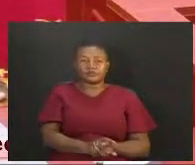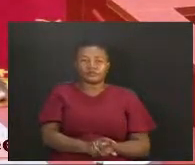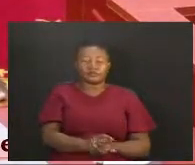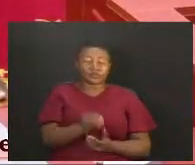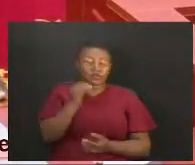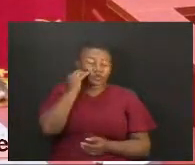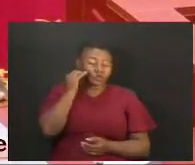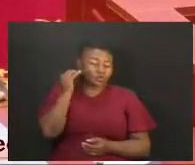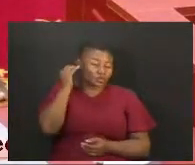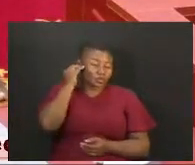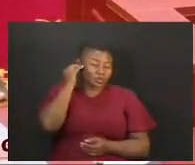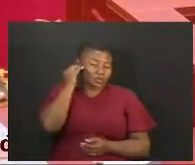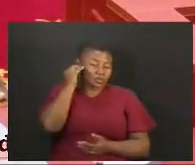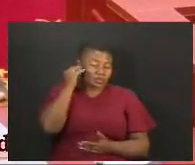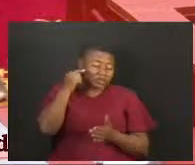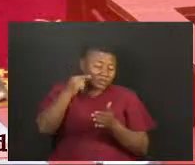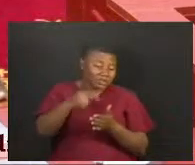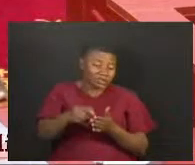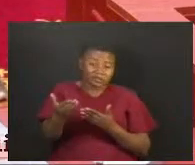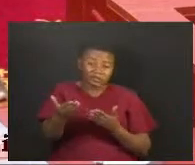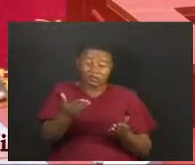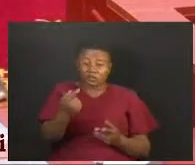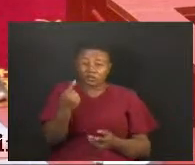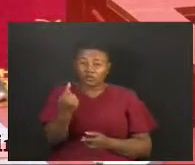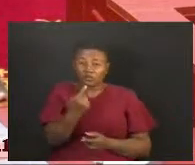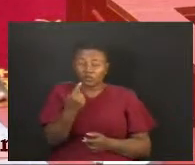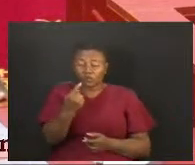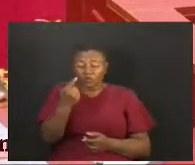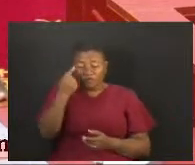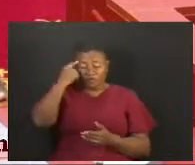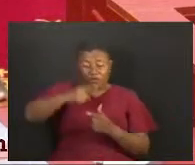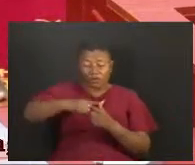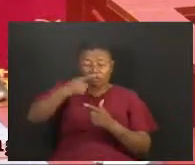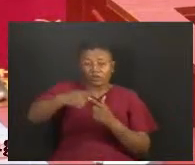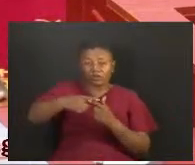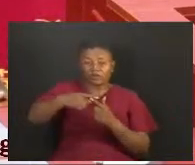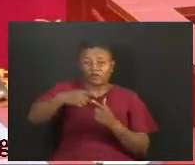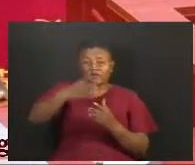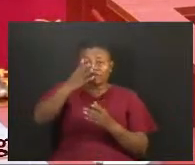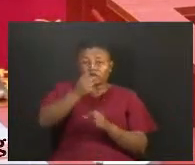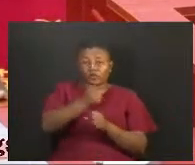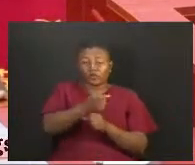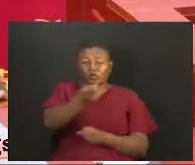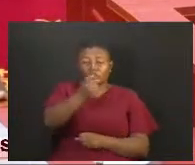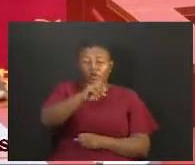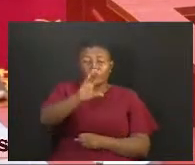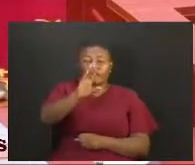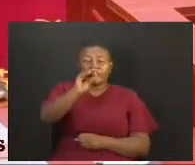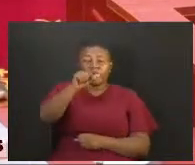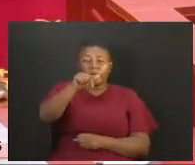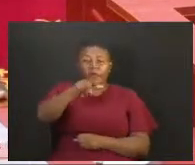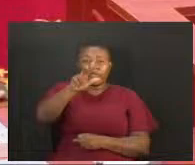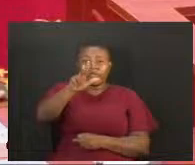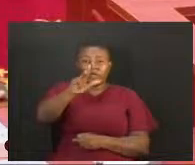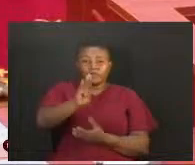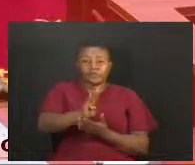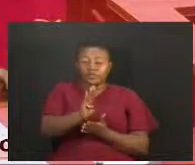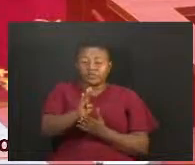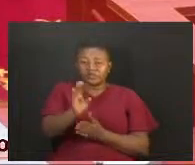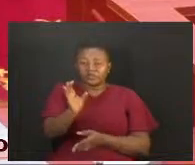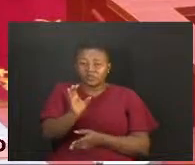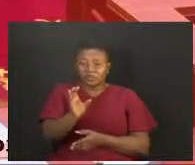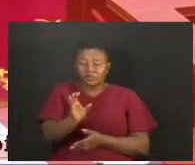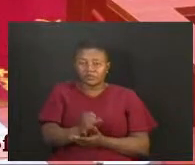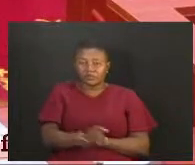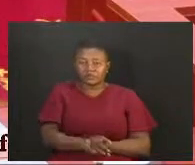debt service alone, programmed for the next 4 years, is 150.3 billion Ghana cedis. So,